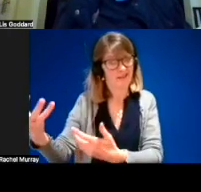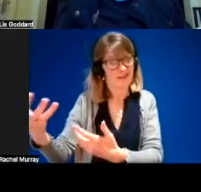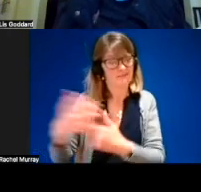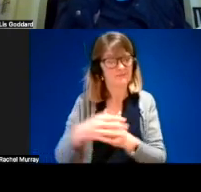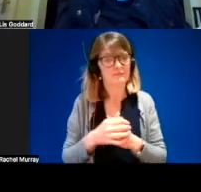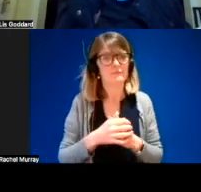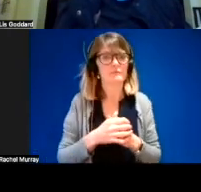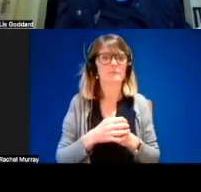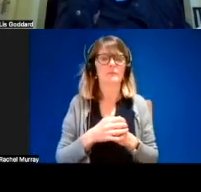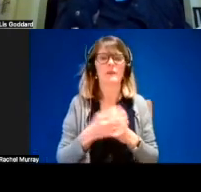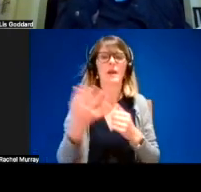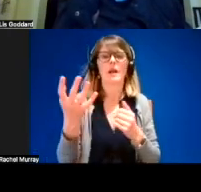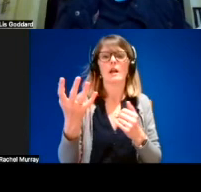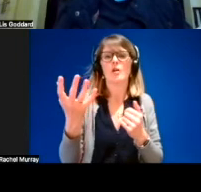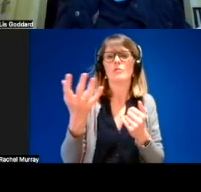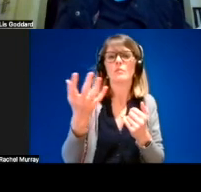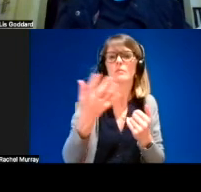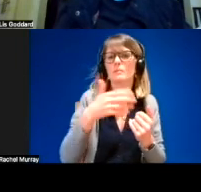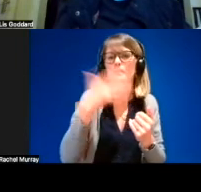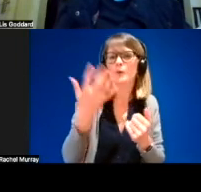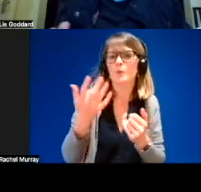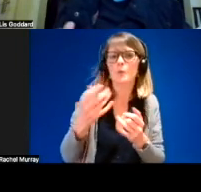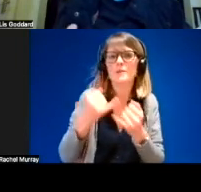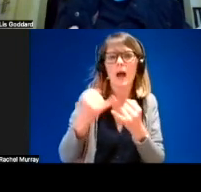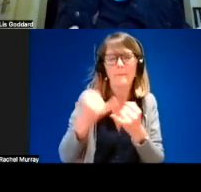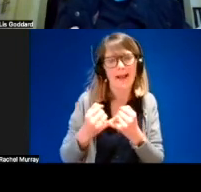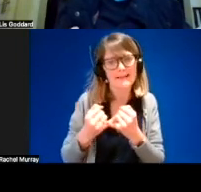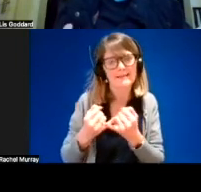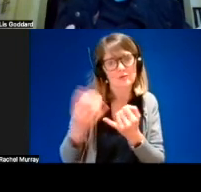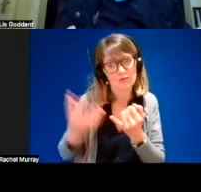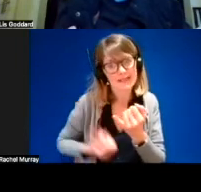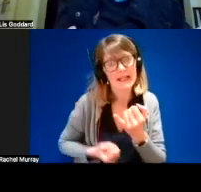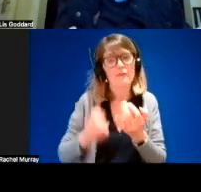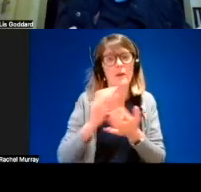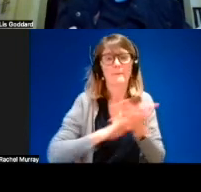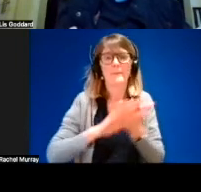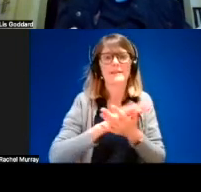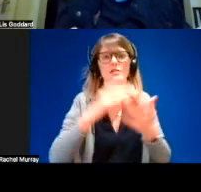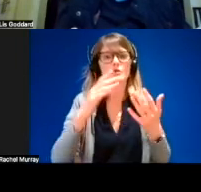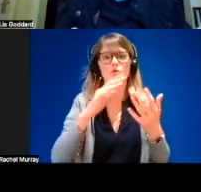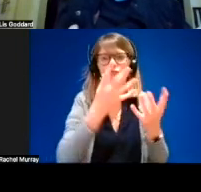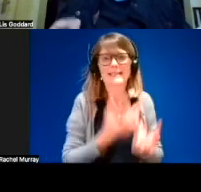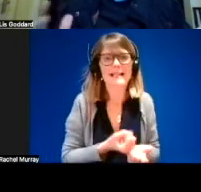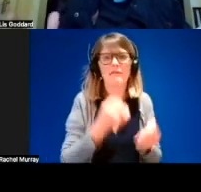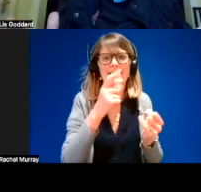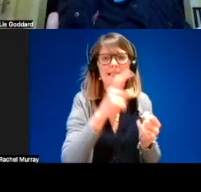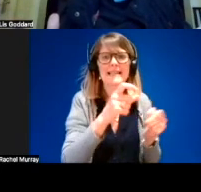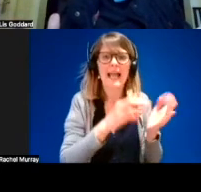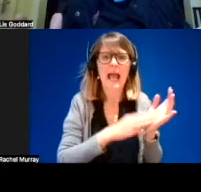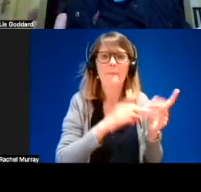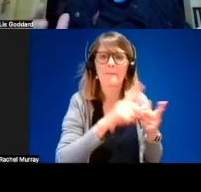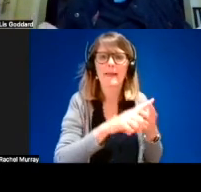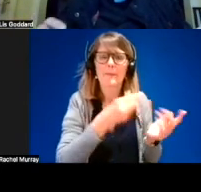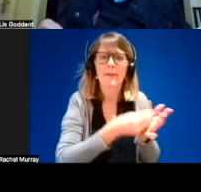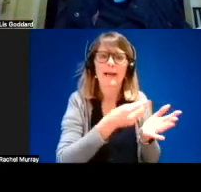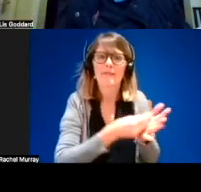If you're not in receipt of a stipend, you are often not in receipt of CME money for training. That's not always the case,